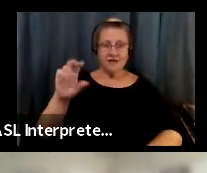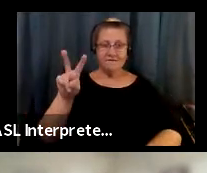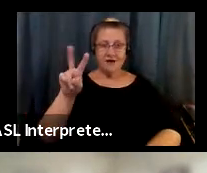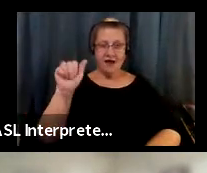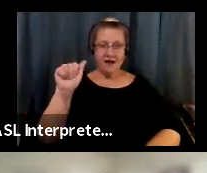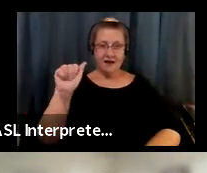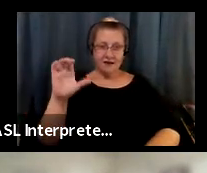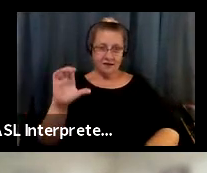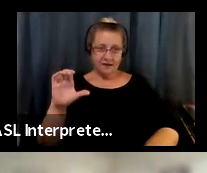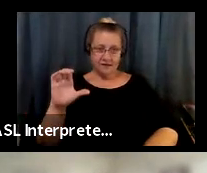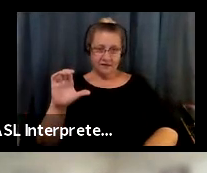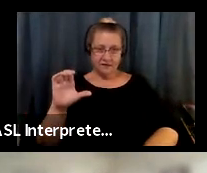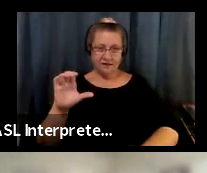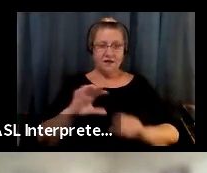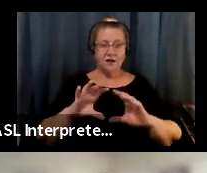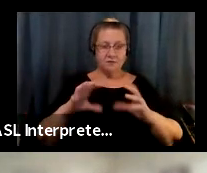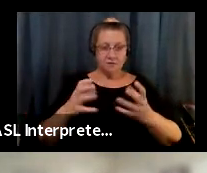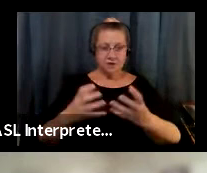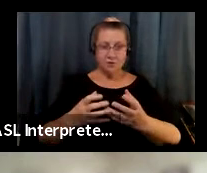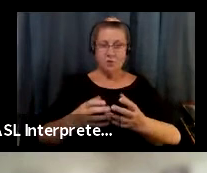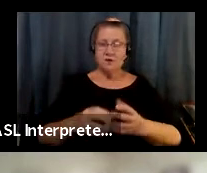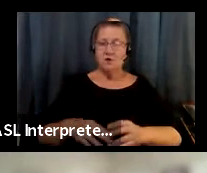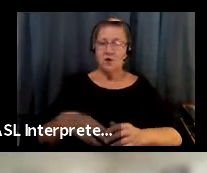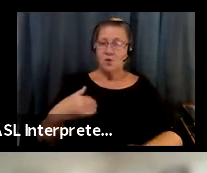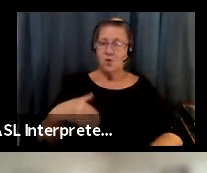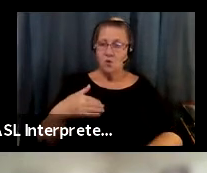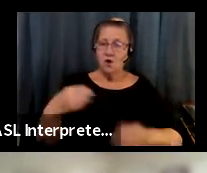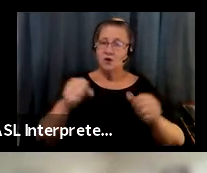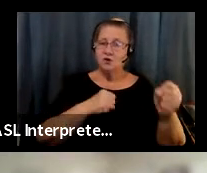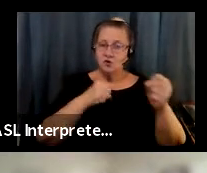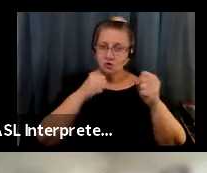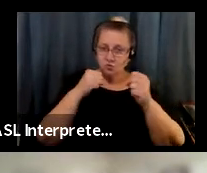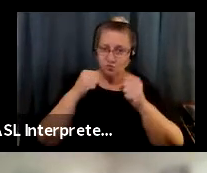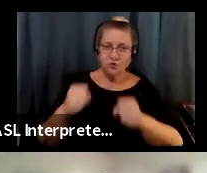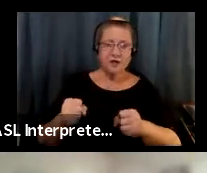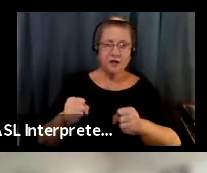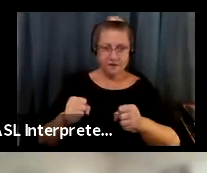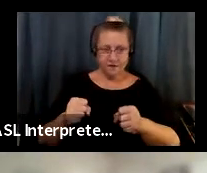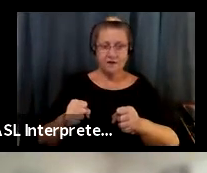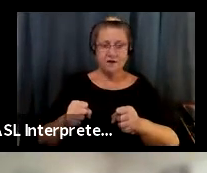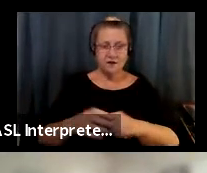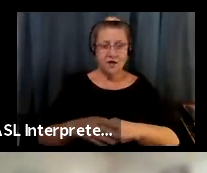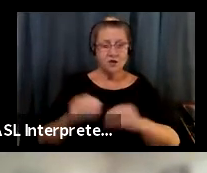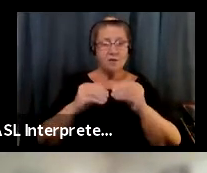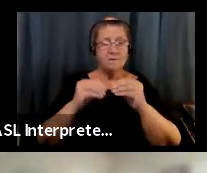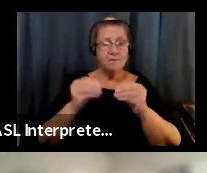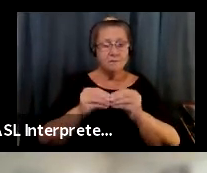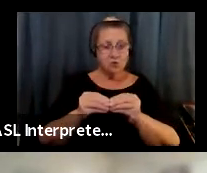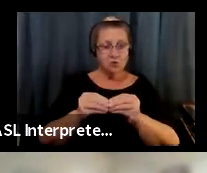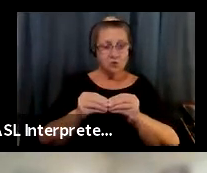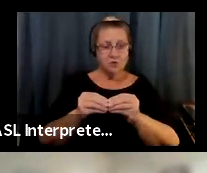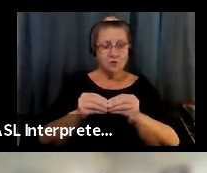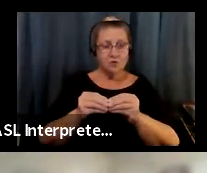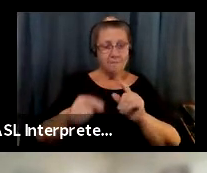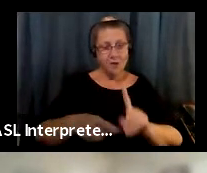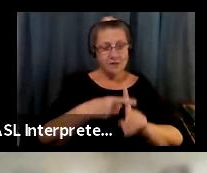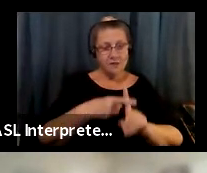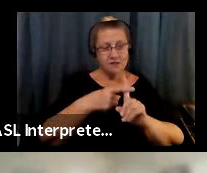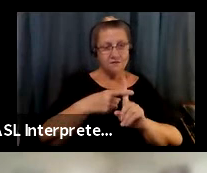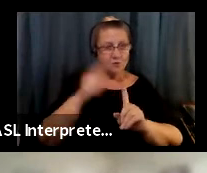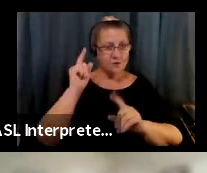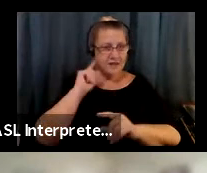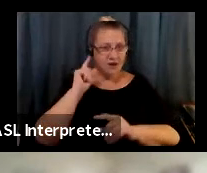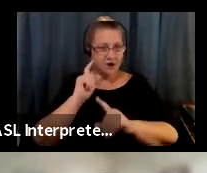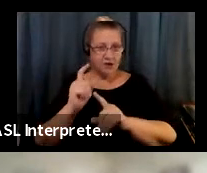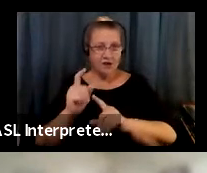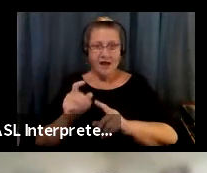often cited as one of the greatest highlights and strengths. The most rewarding aspect of being in the CVAC was hearing and learning from